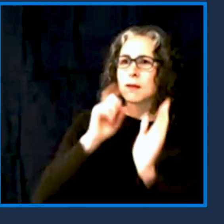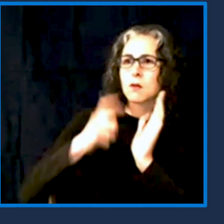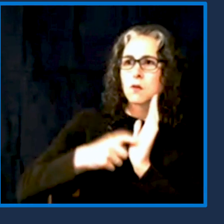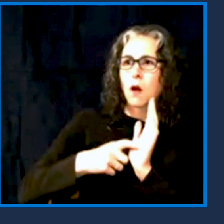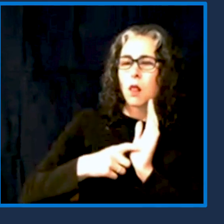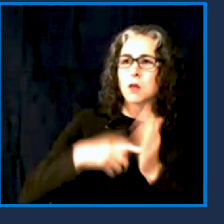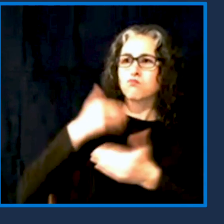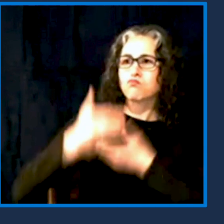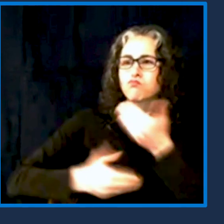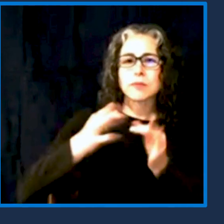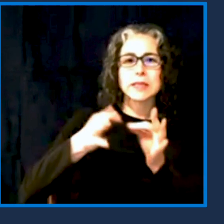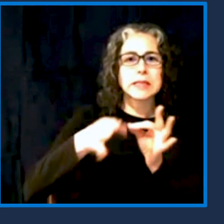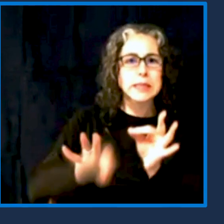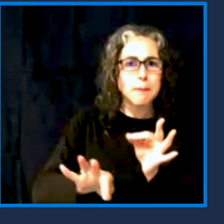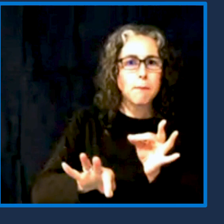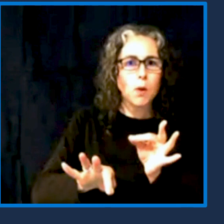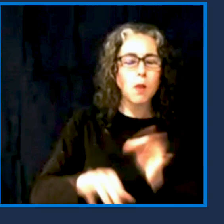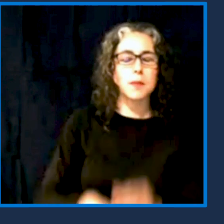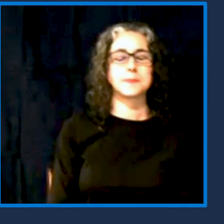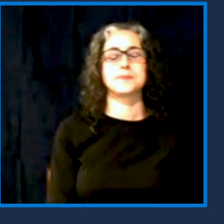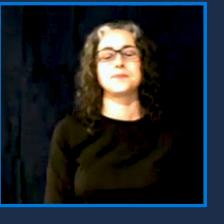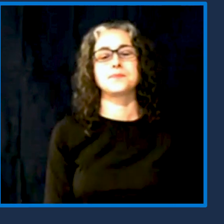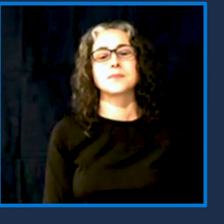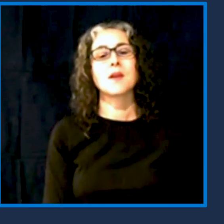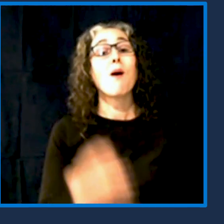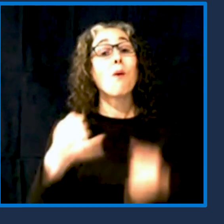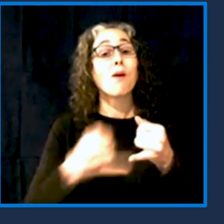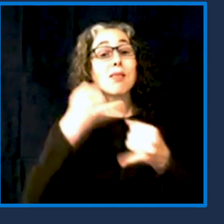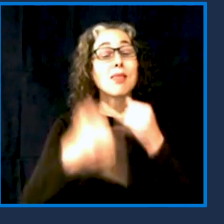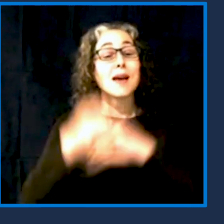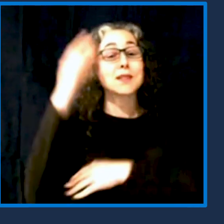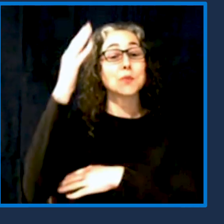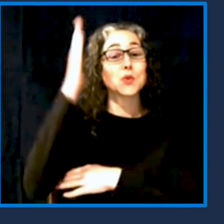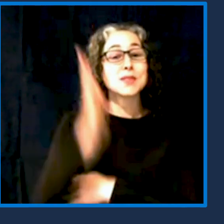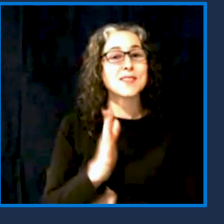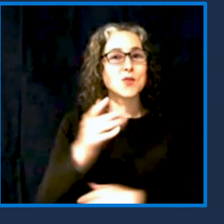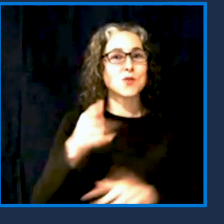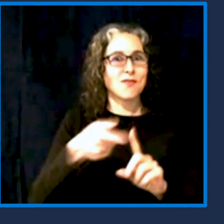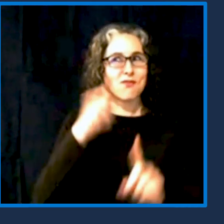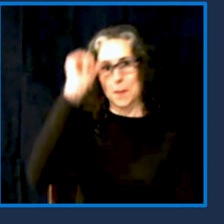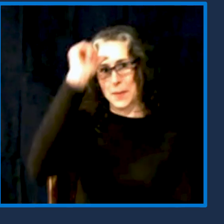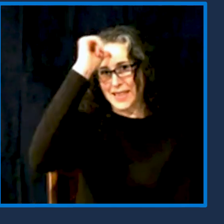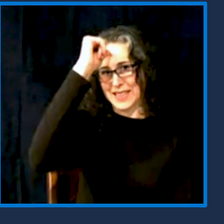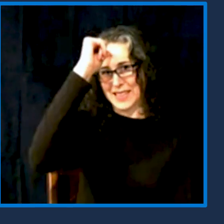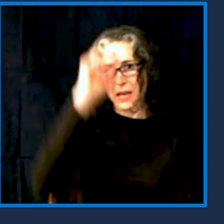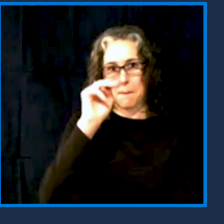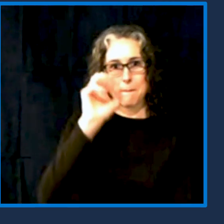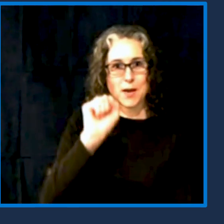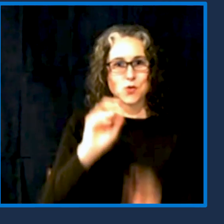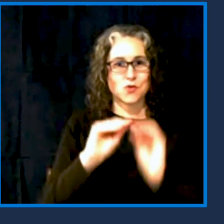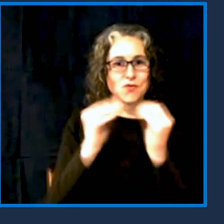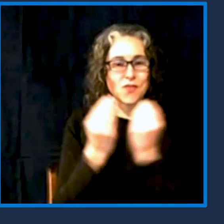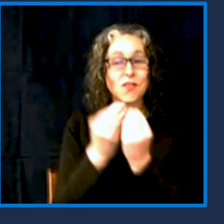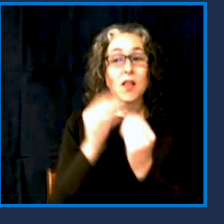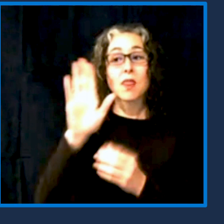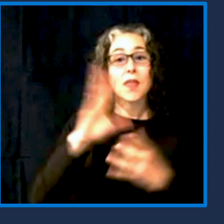follow. Our final presenters are based out of the Microsoft office in India. Their story has been evolving over the last few